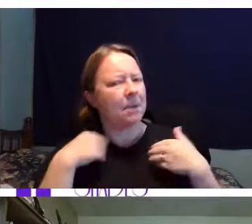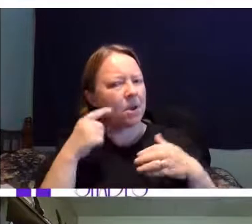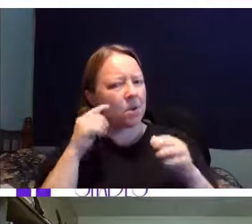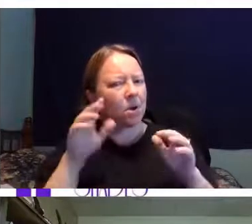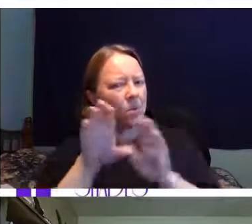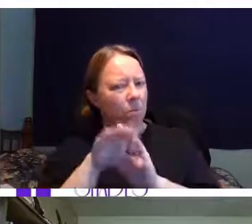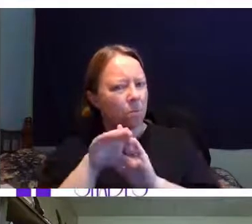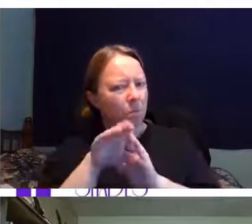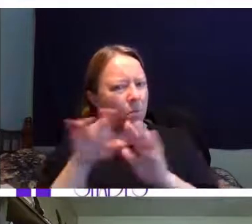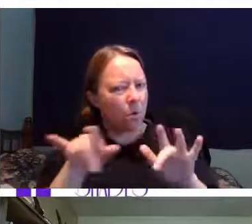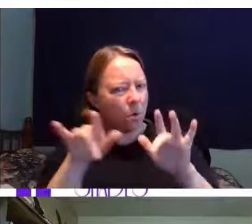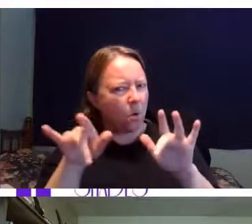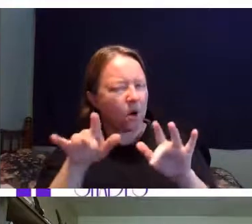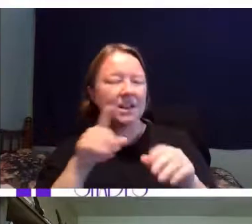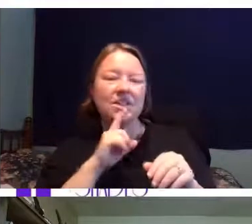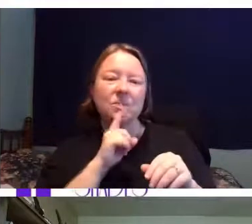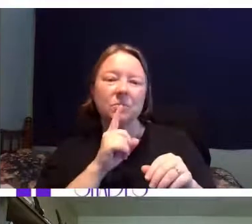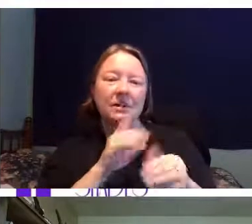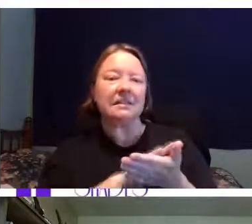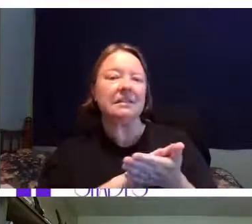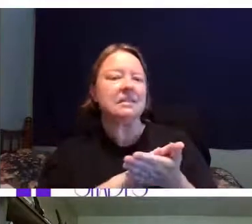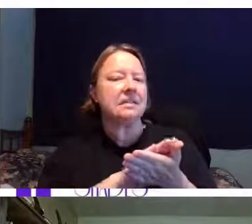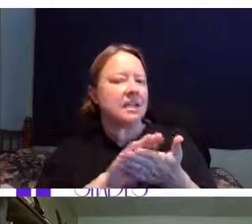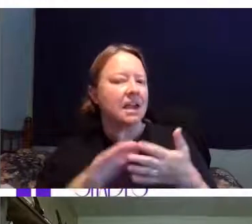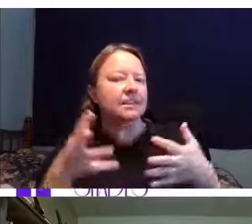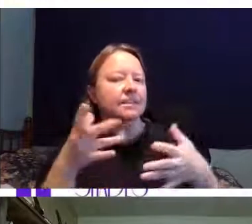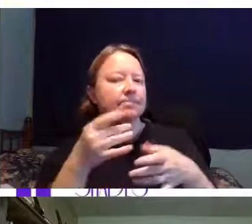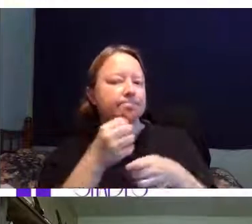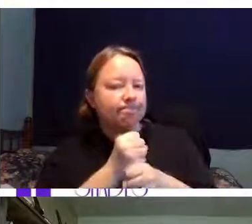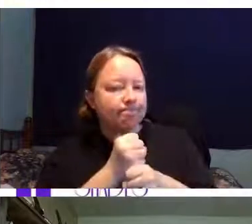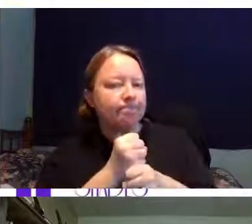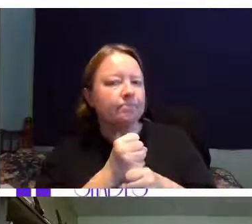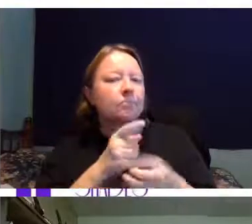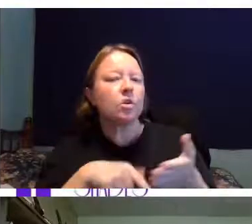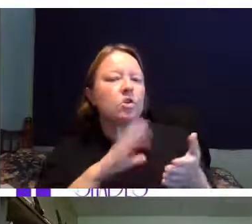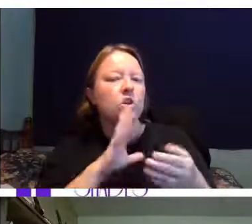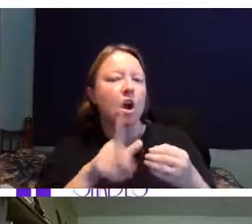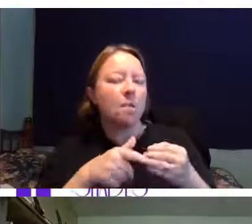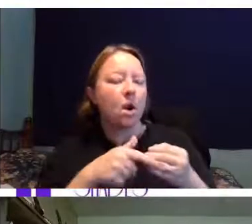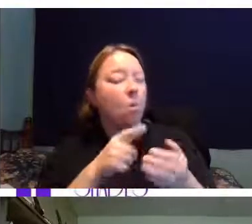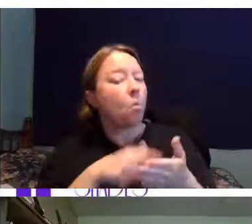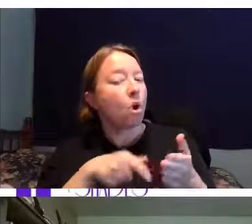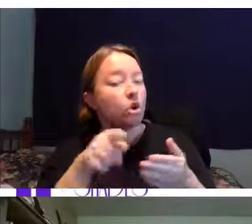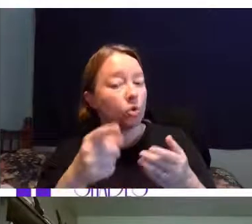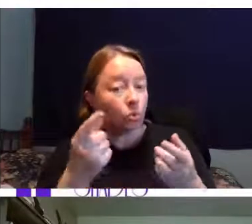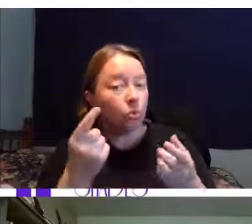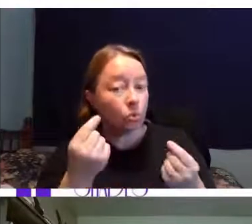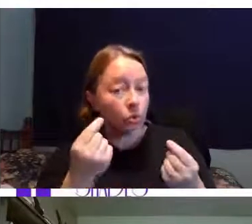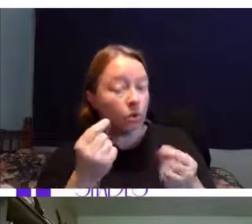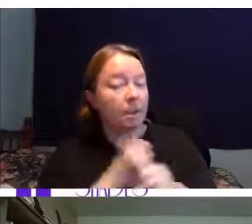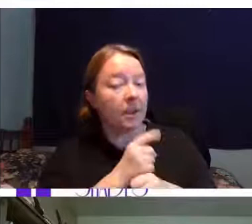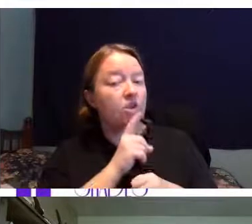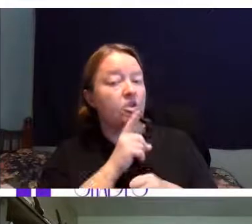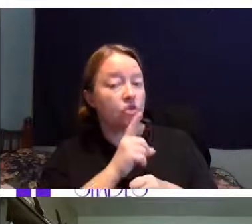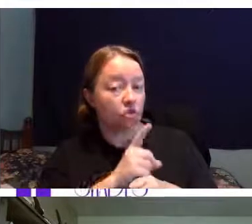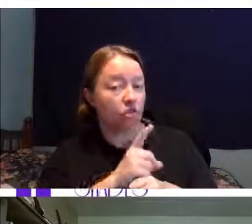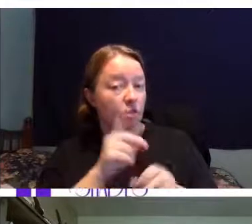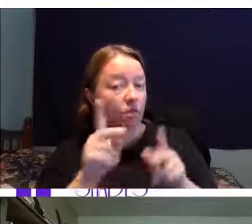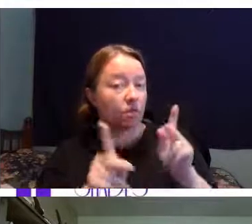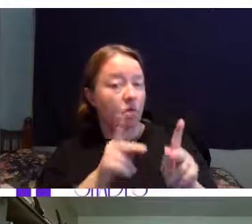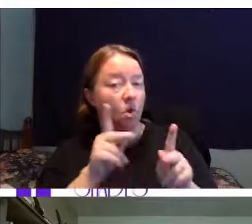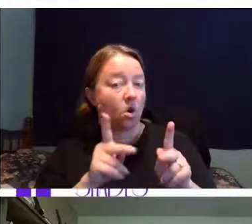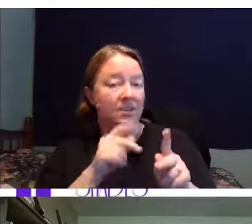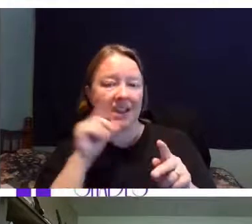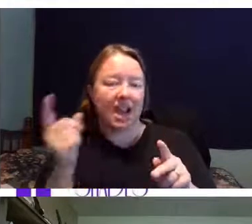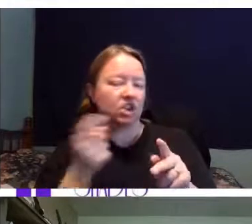this because it was nice and succinct how you were talking about what you do to make sure folks are not only